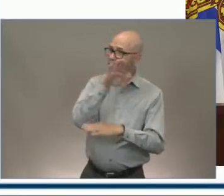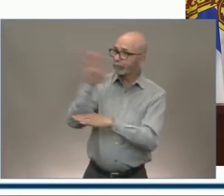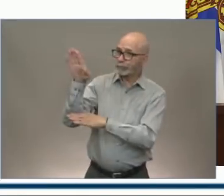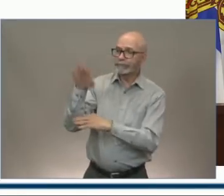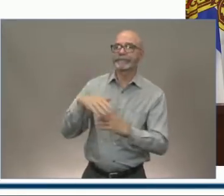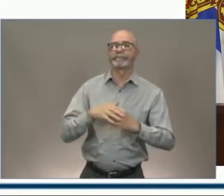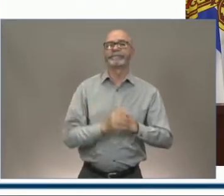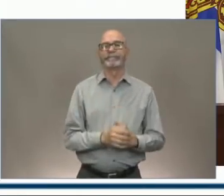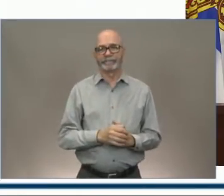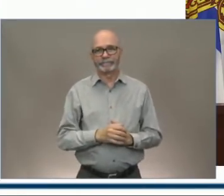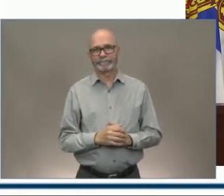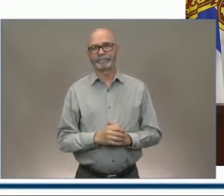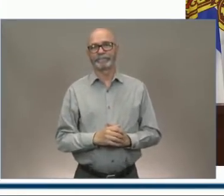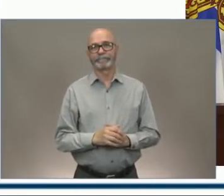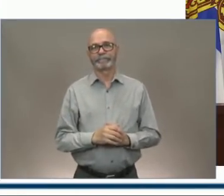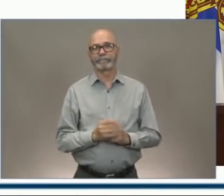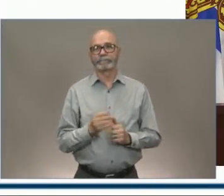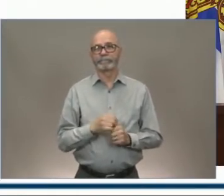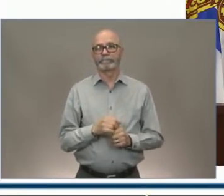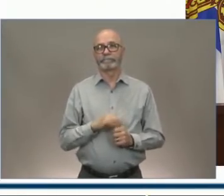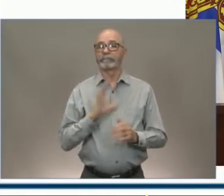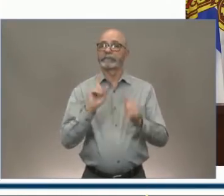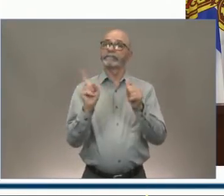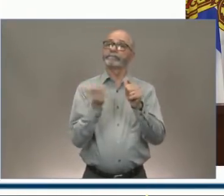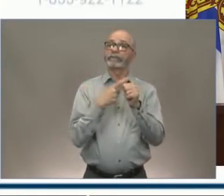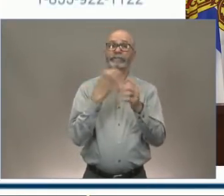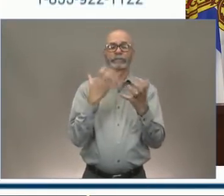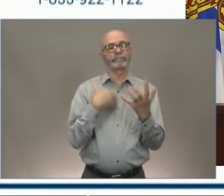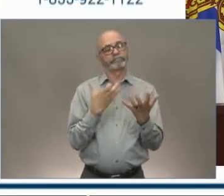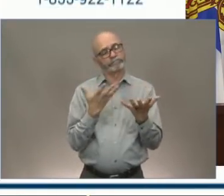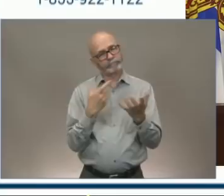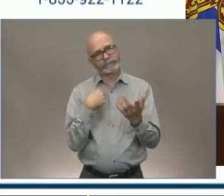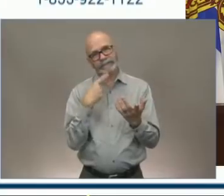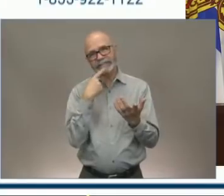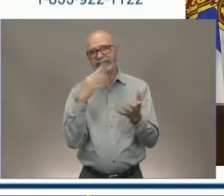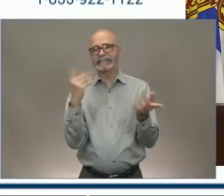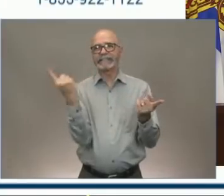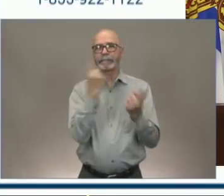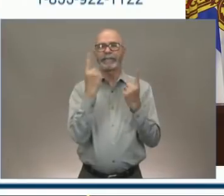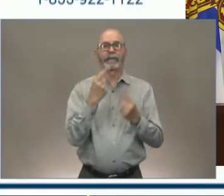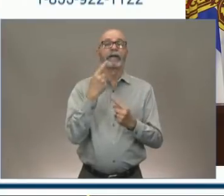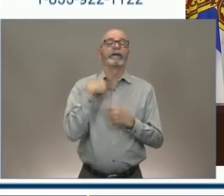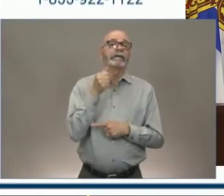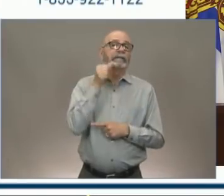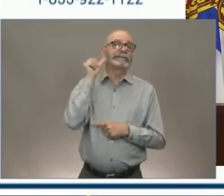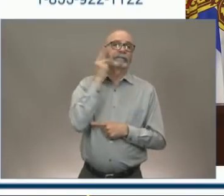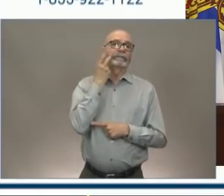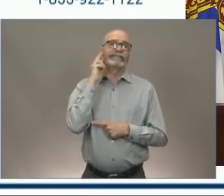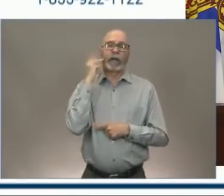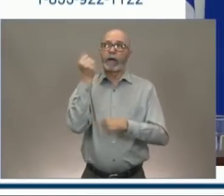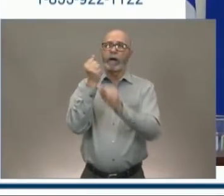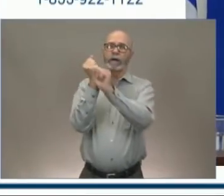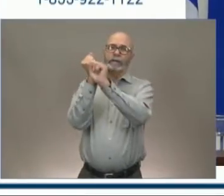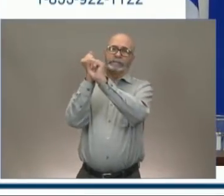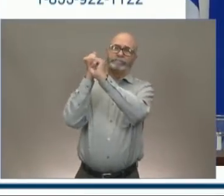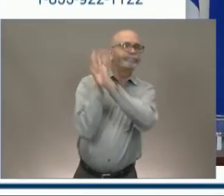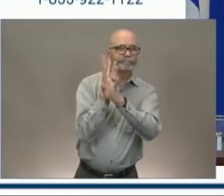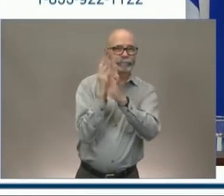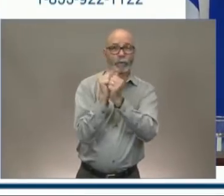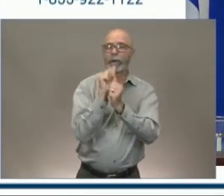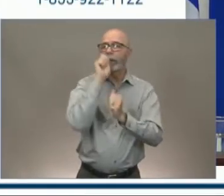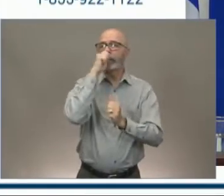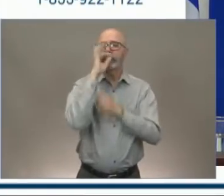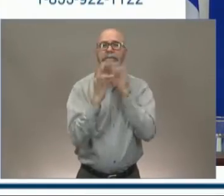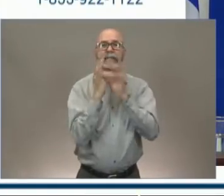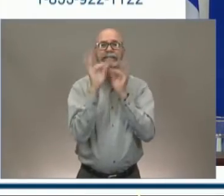I want to start by acknowledging the tremendous turnout we've had over the last few days for testing. It's just incredible. Between Friday